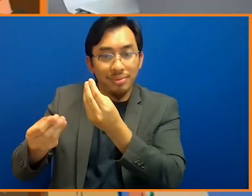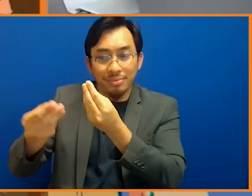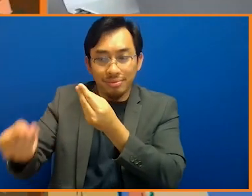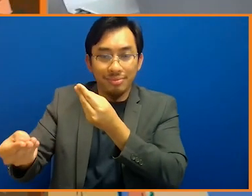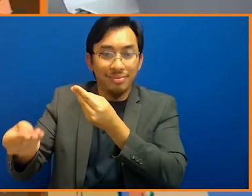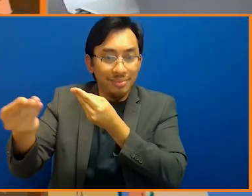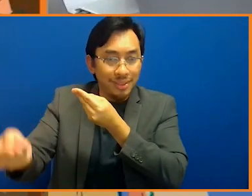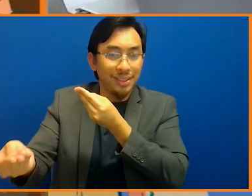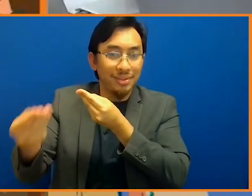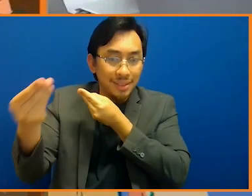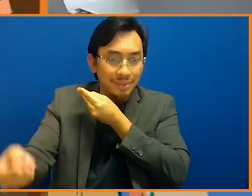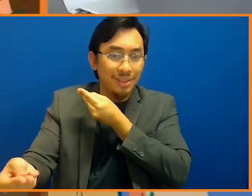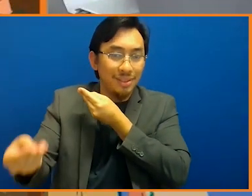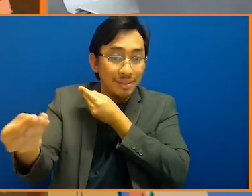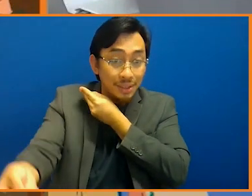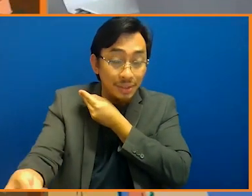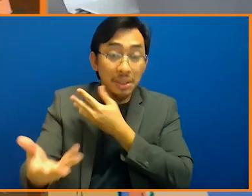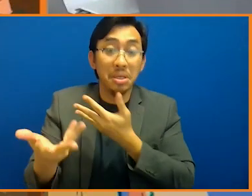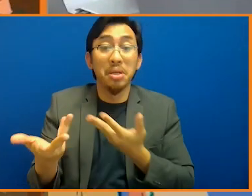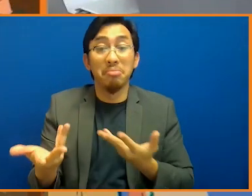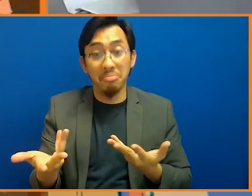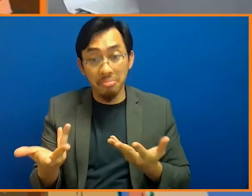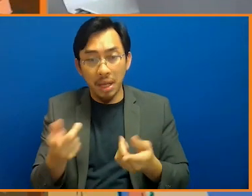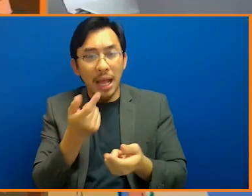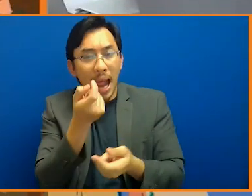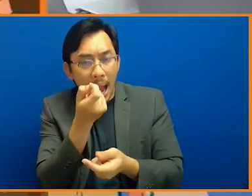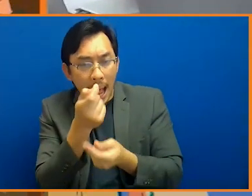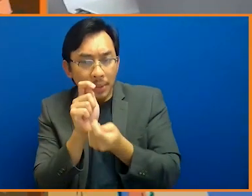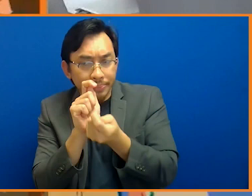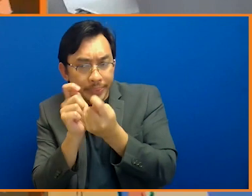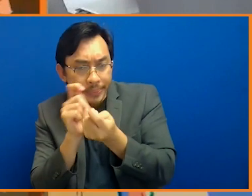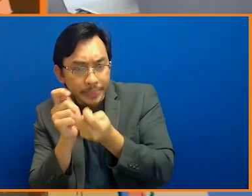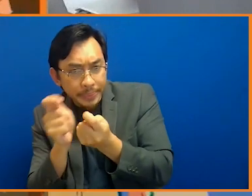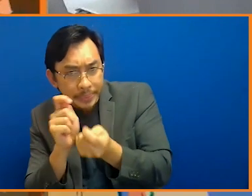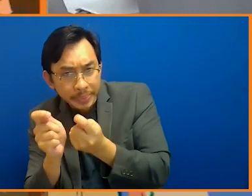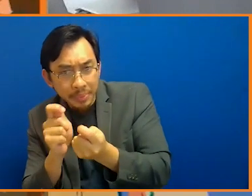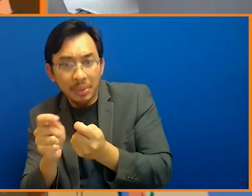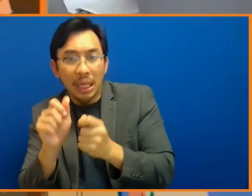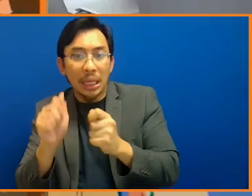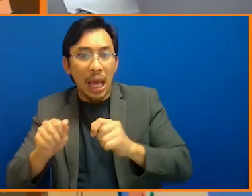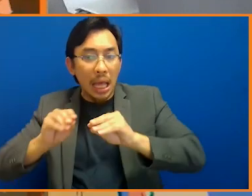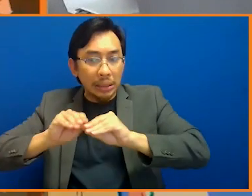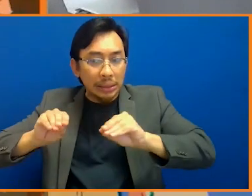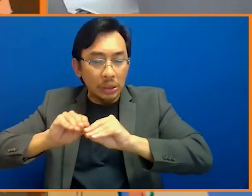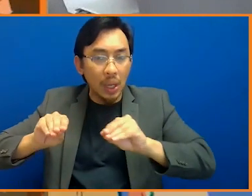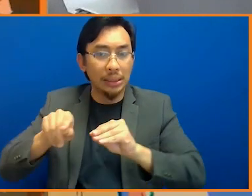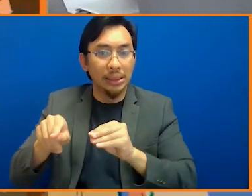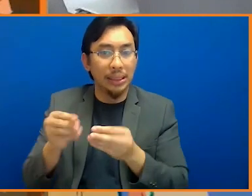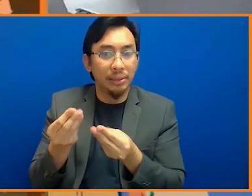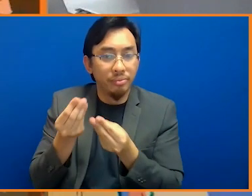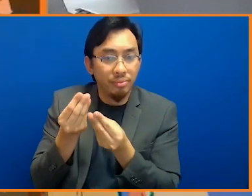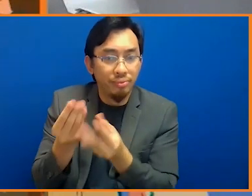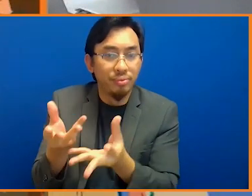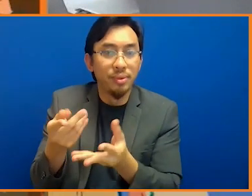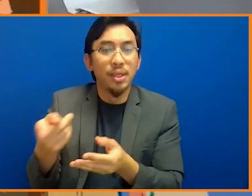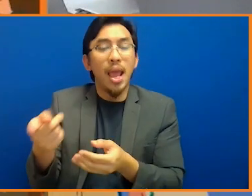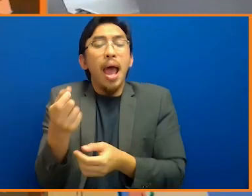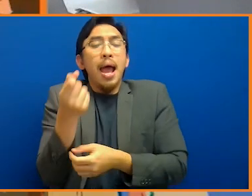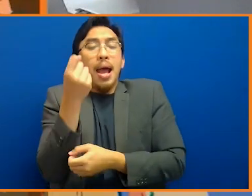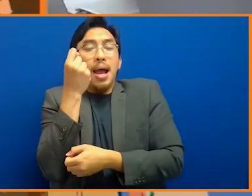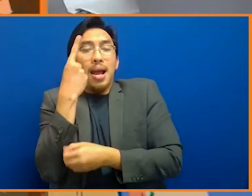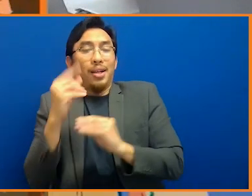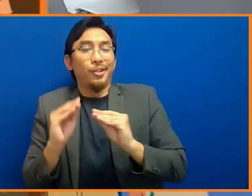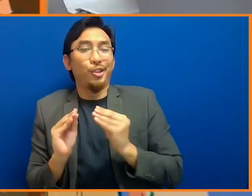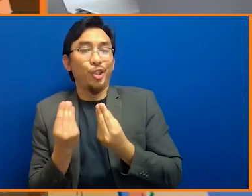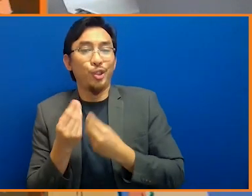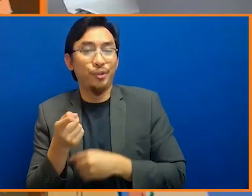for nowadays generation? Probably we need to modify a little bit, but the message still can